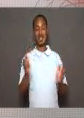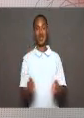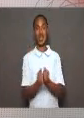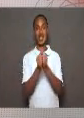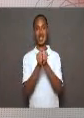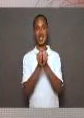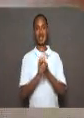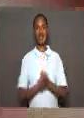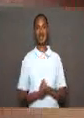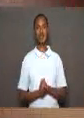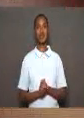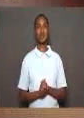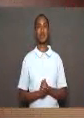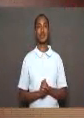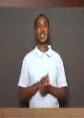answers together.